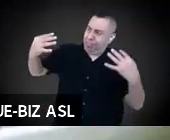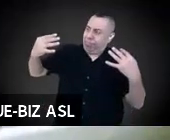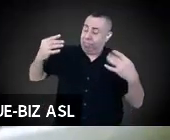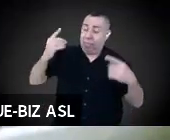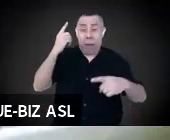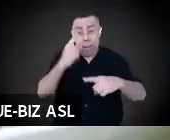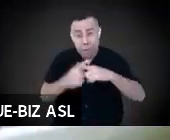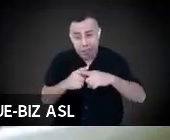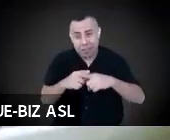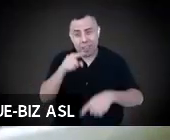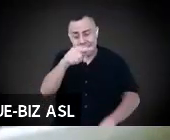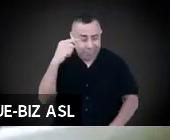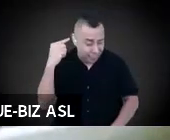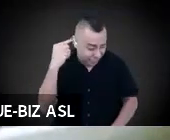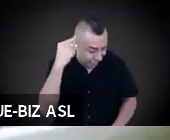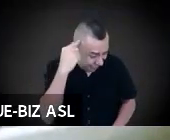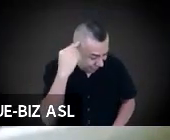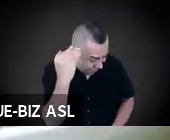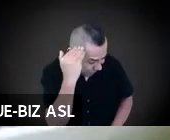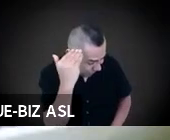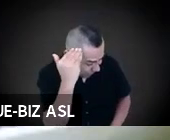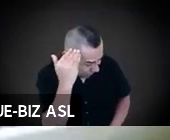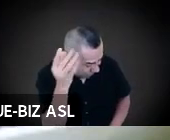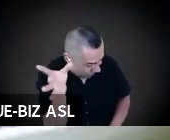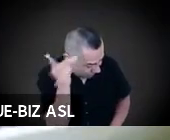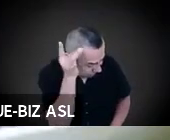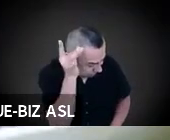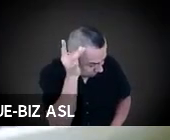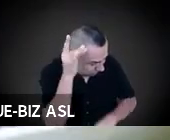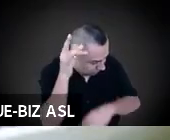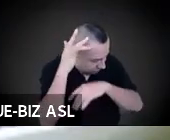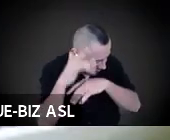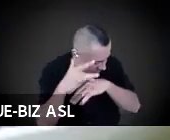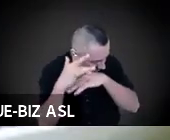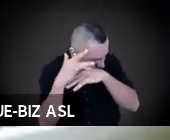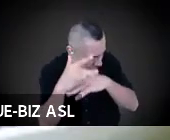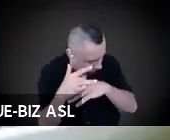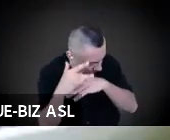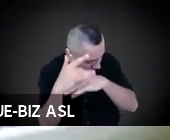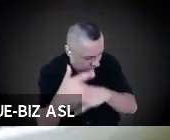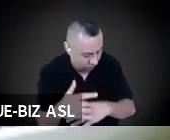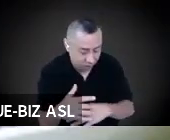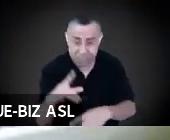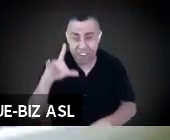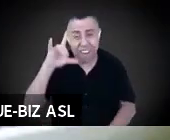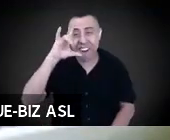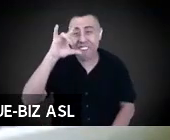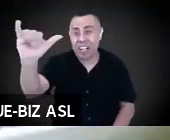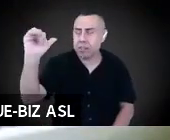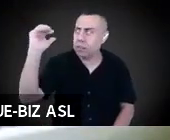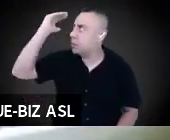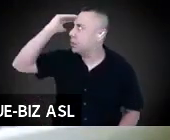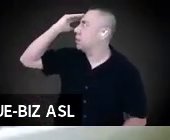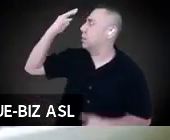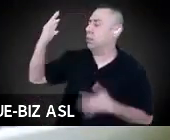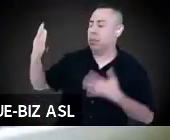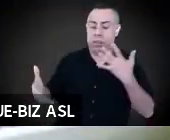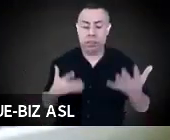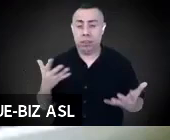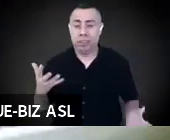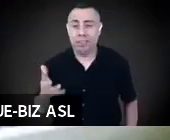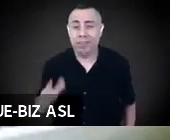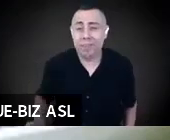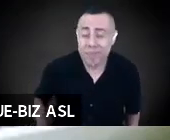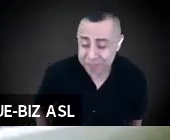PTSD, it's going to sit in you forever. And I think Exonerated, if we can